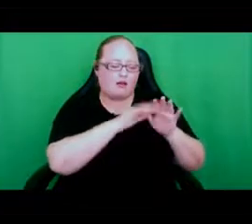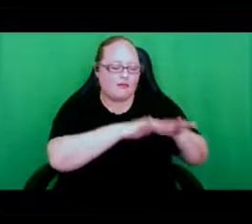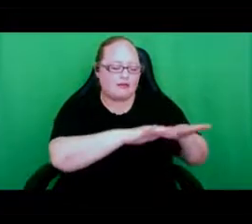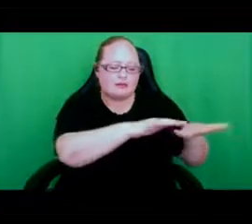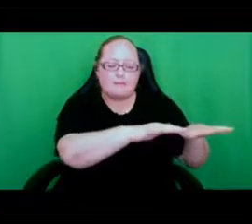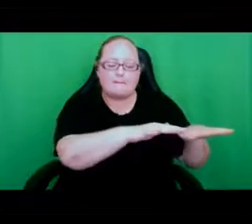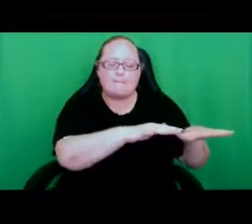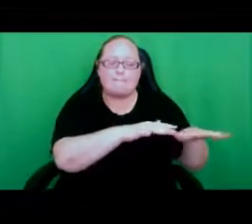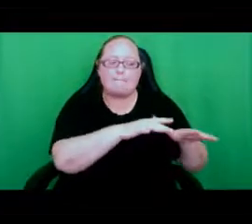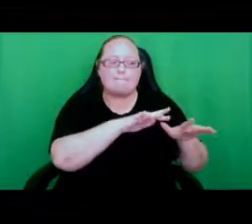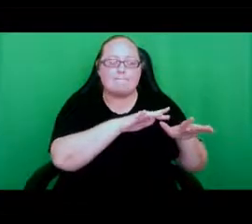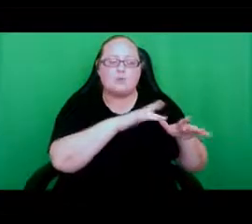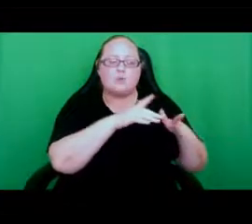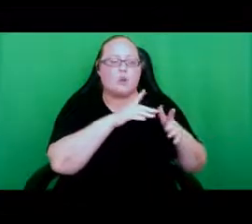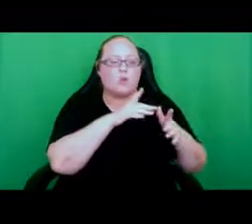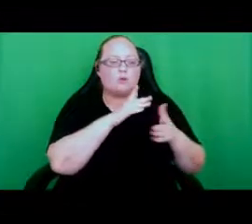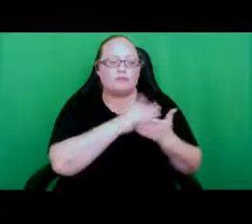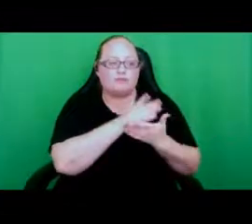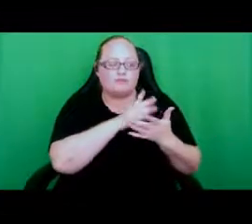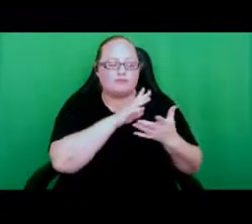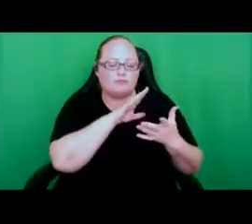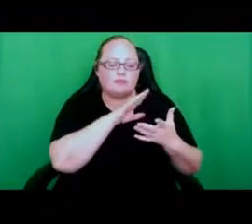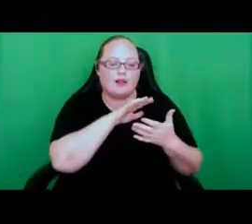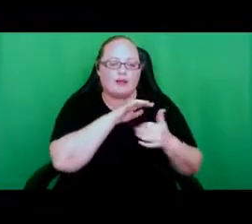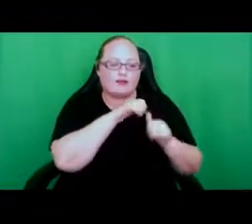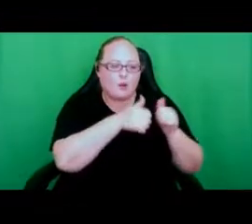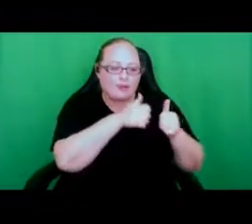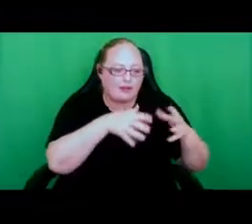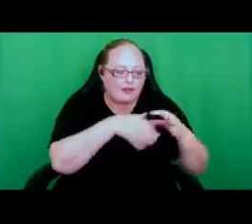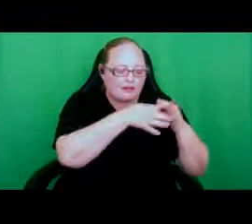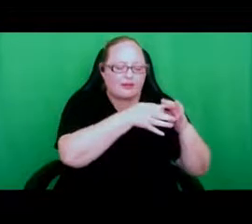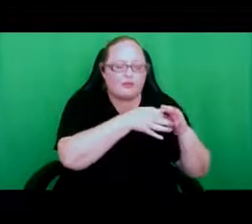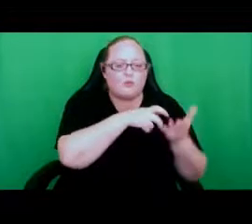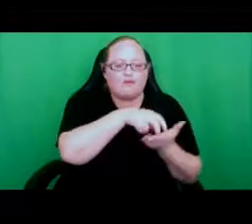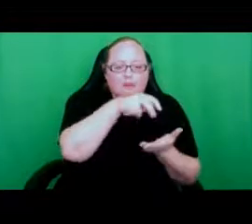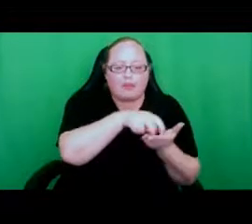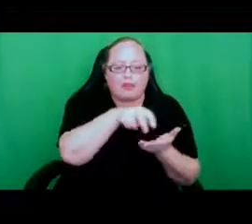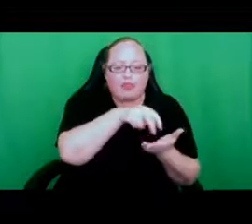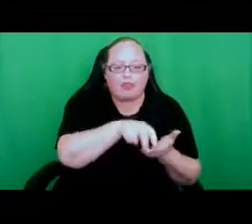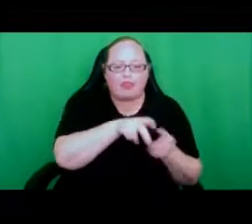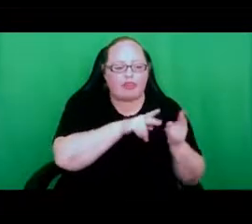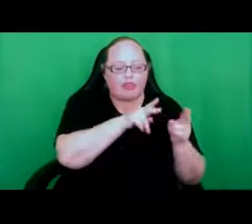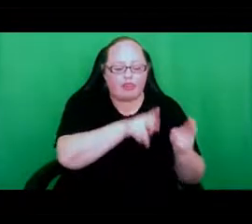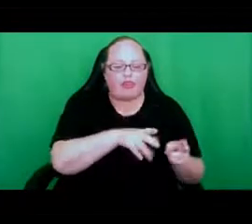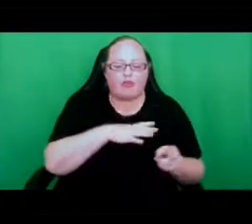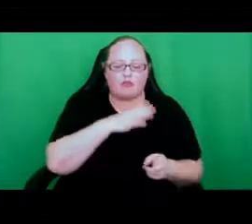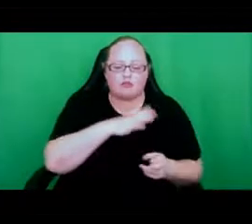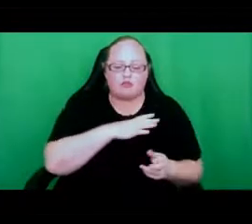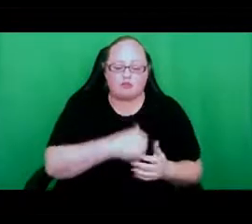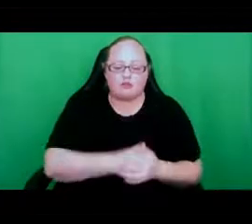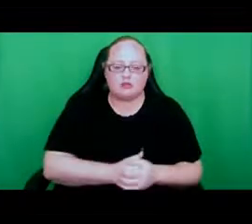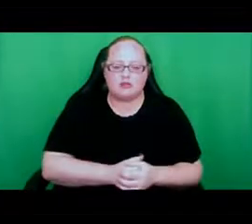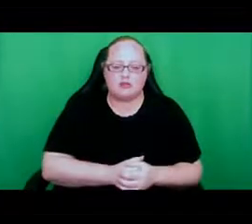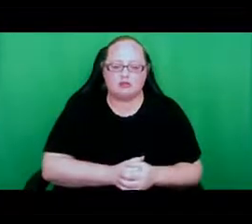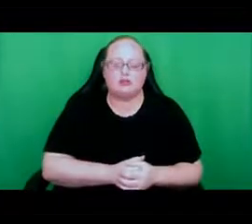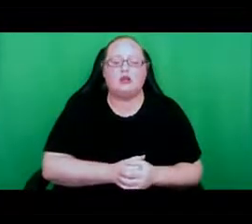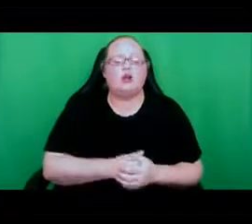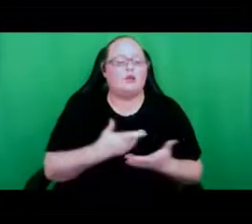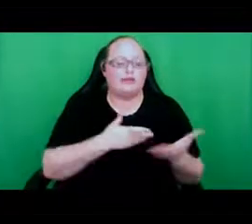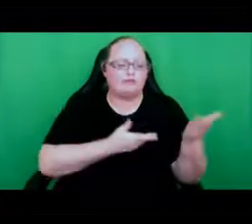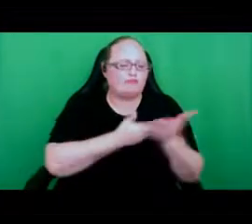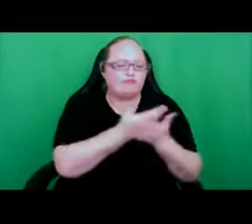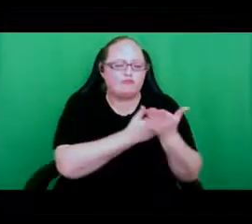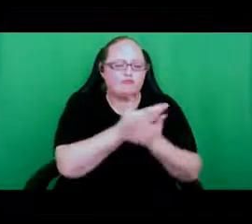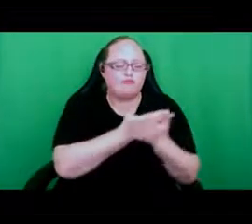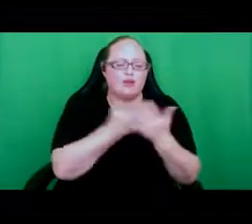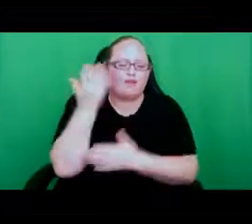to existing footpaths in the area. We are in regular discussion with the Forestry England and Thames Chase Trust, so